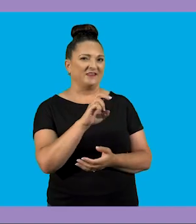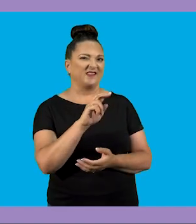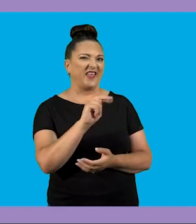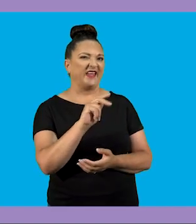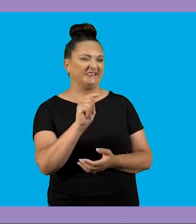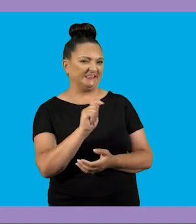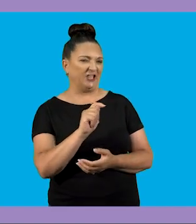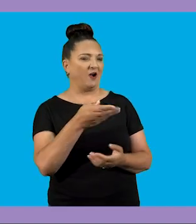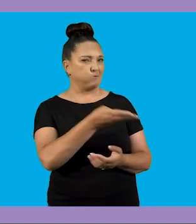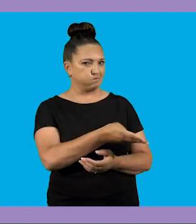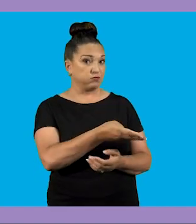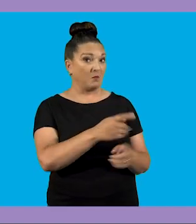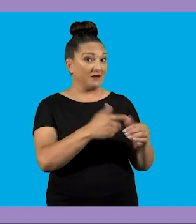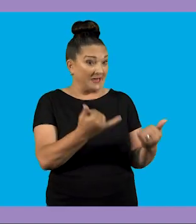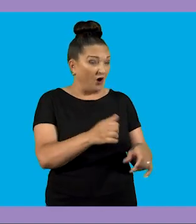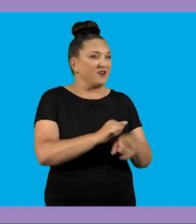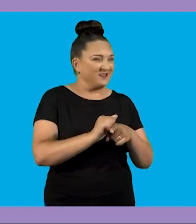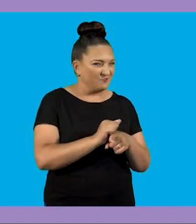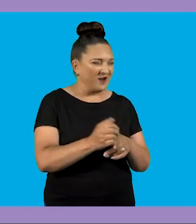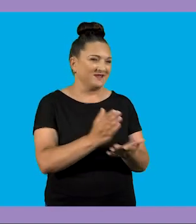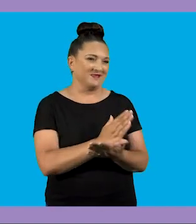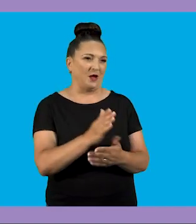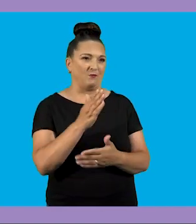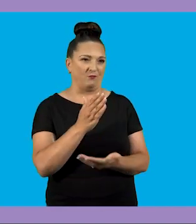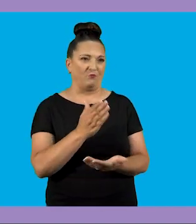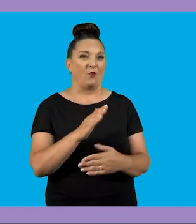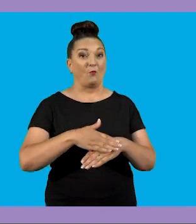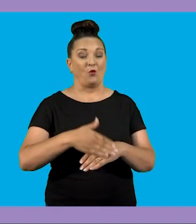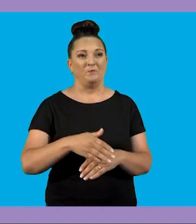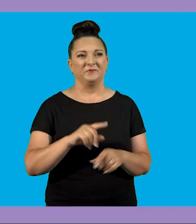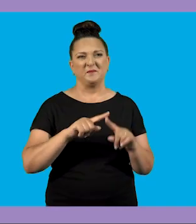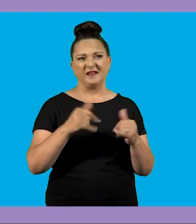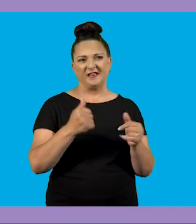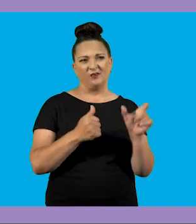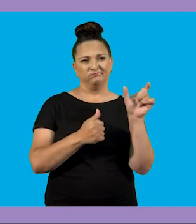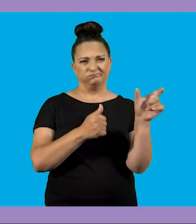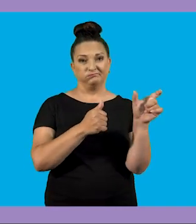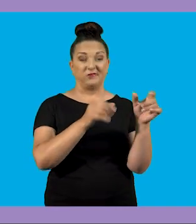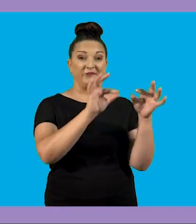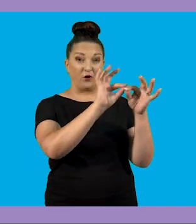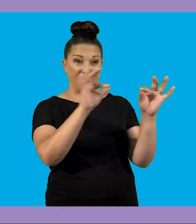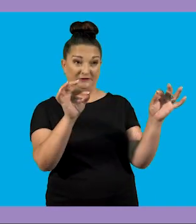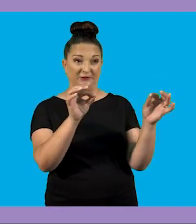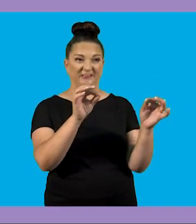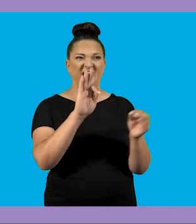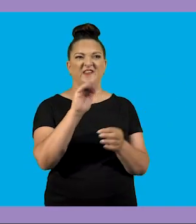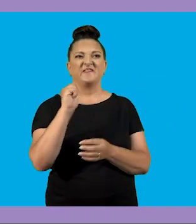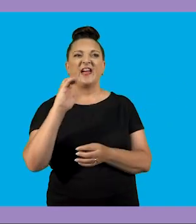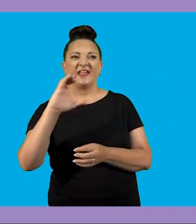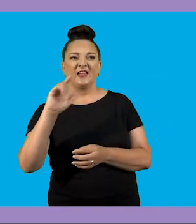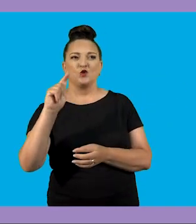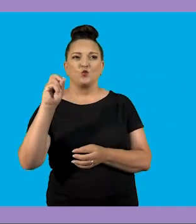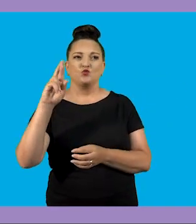integer. Let's practice a bit of that pre-knowledge. Factorize the following expressions